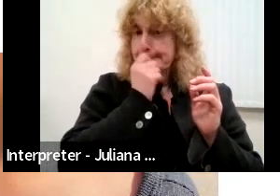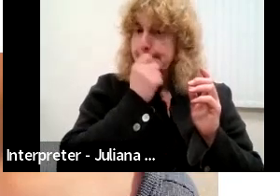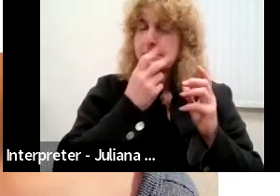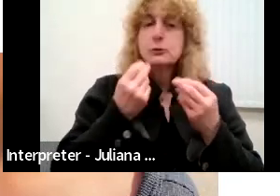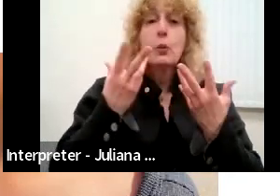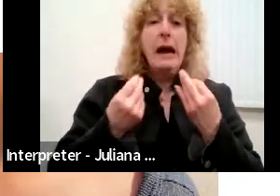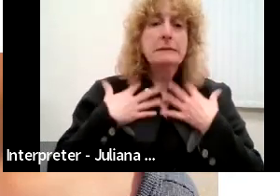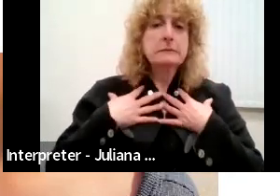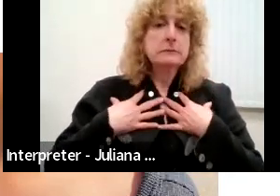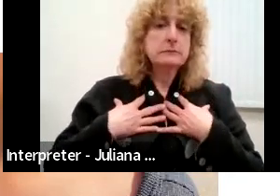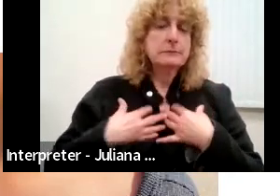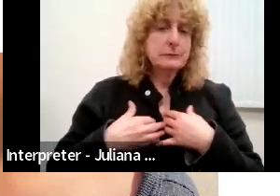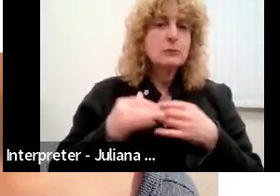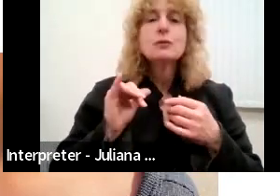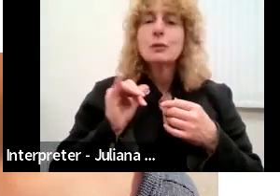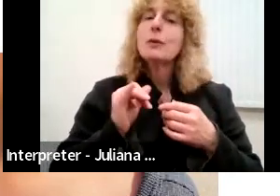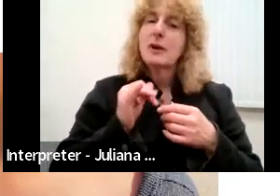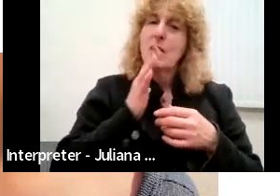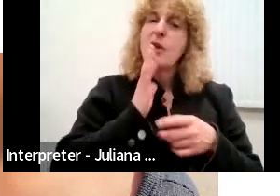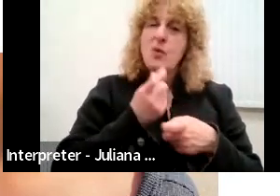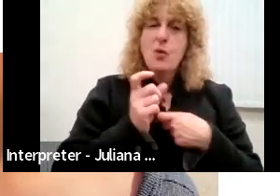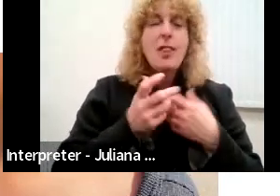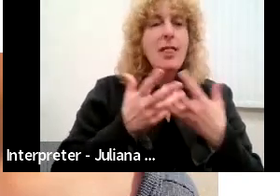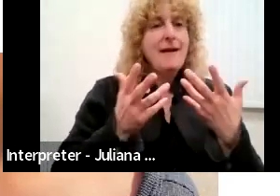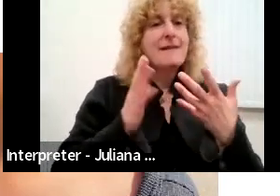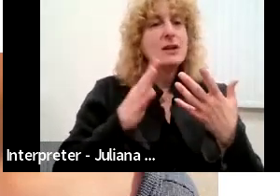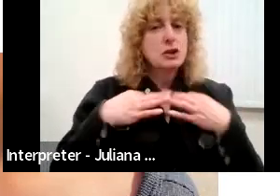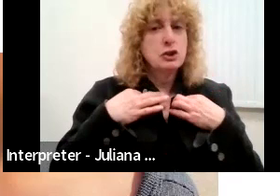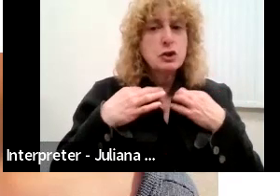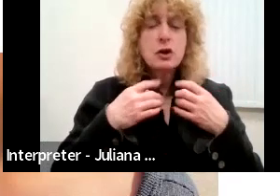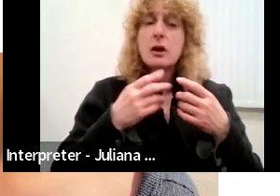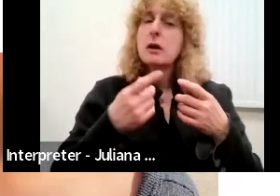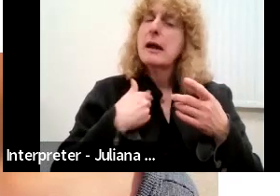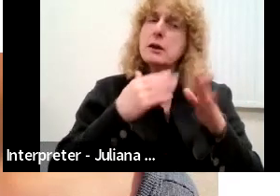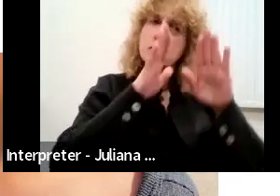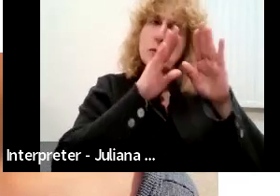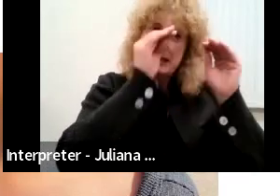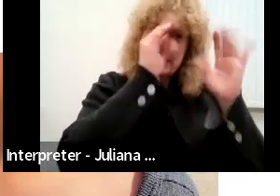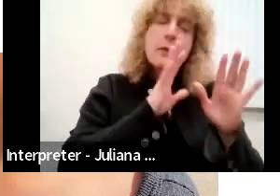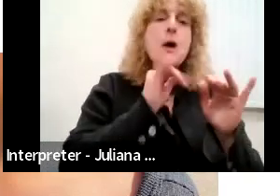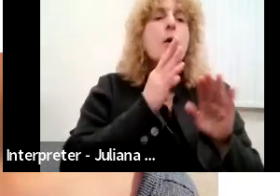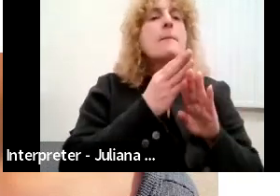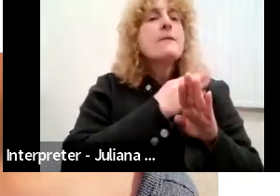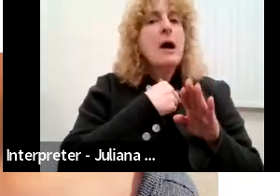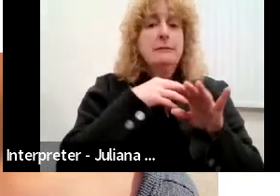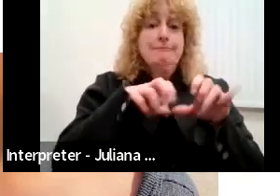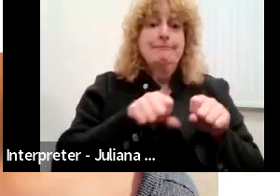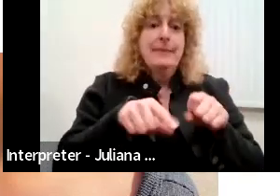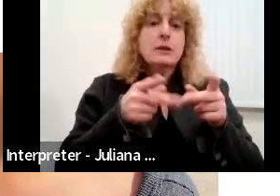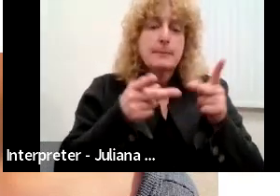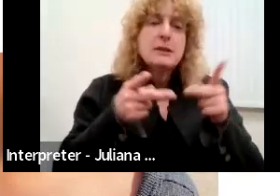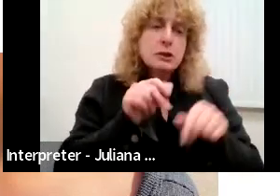drenched. And so he was ruining a lot of shirts. And he had a great teacher. This was before I got this position. So I